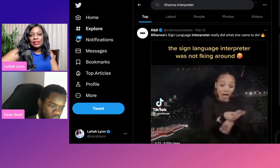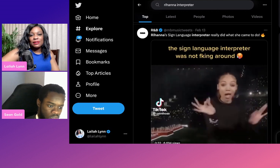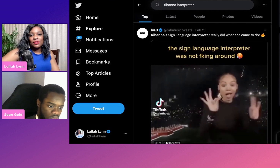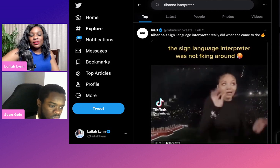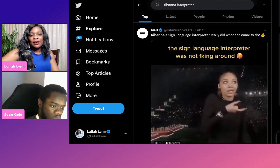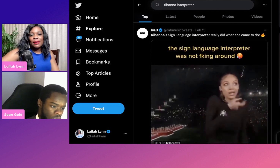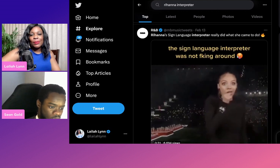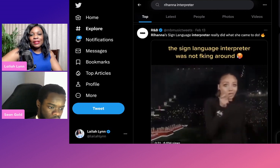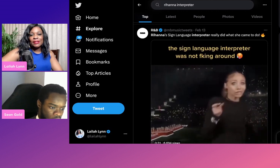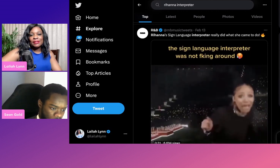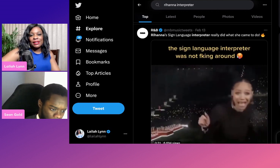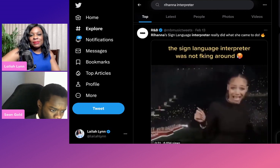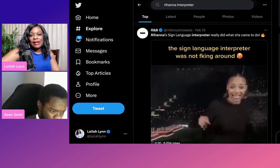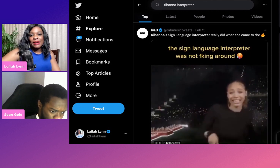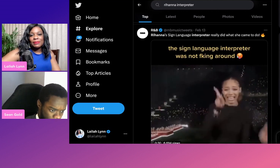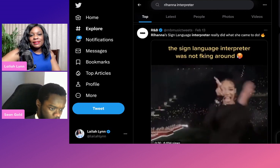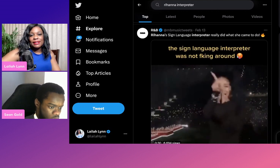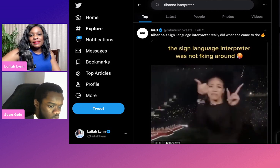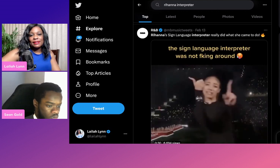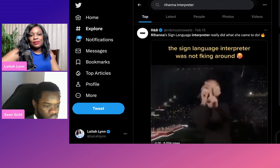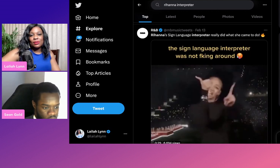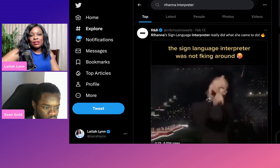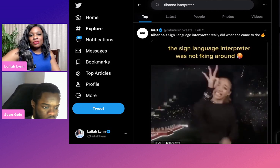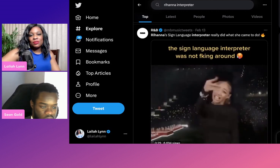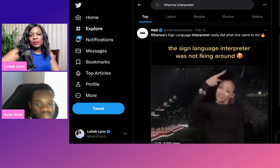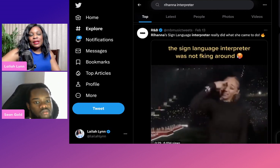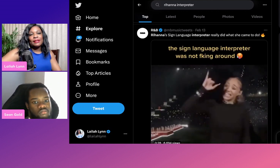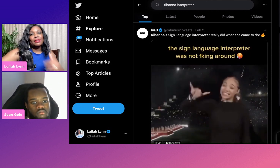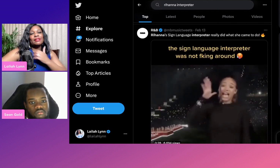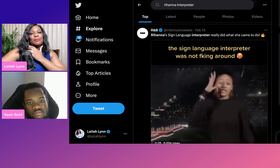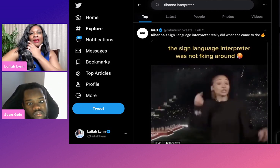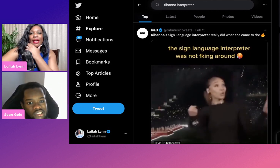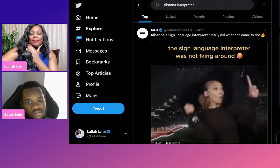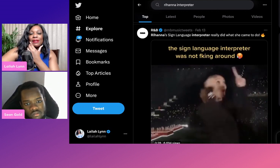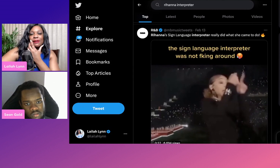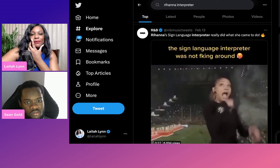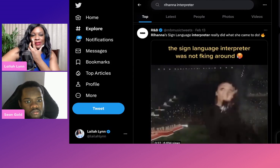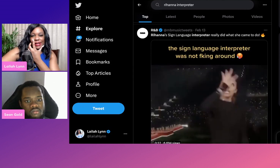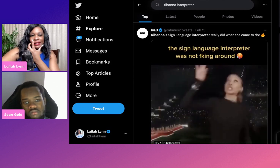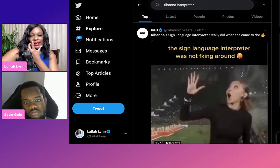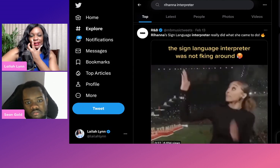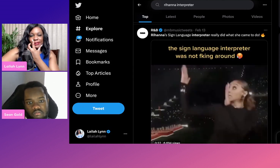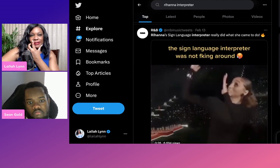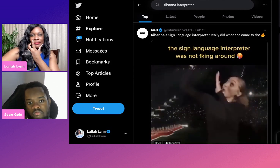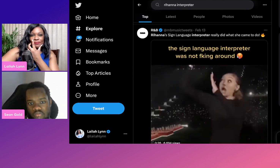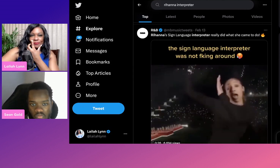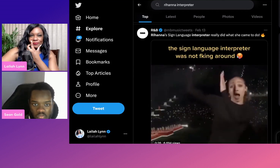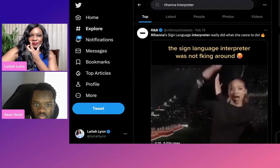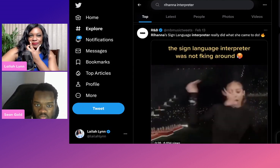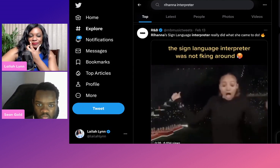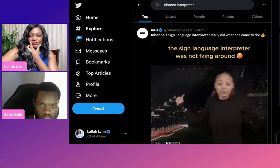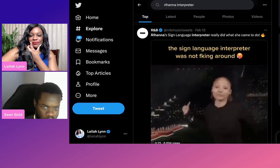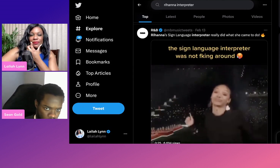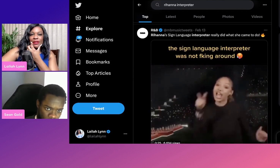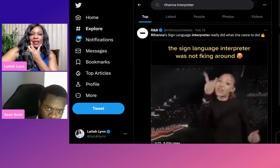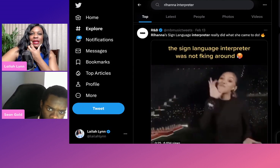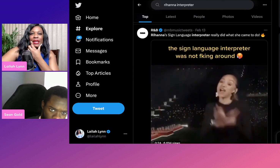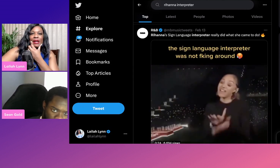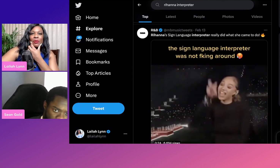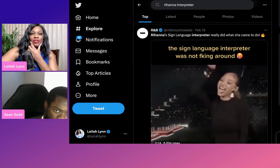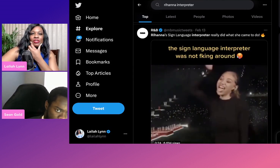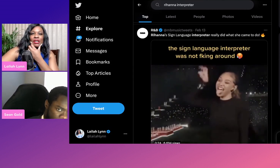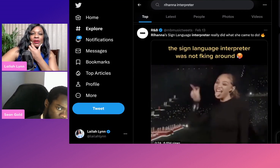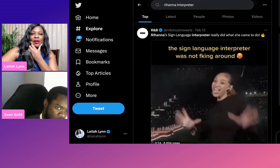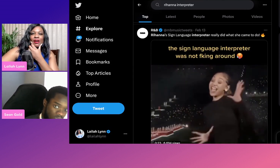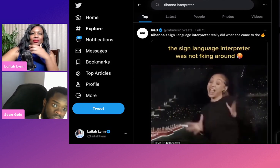on TV. But at the same time, this isn't a new issue. This has been happening for decades. And